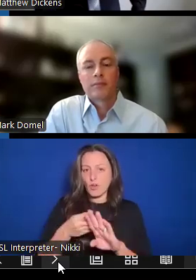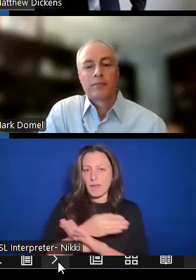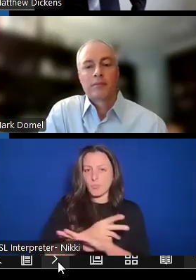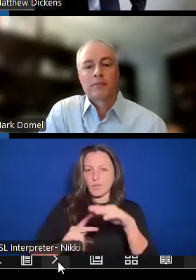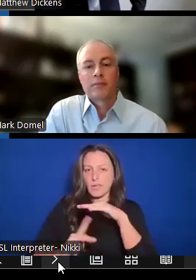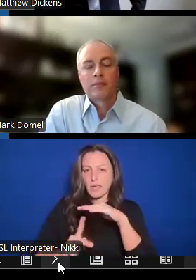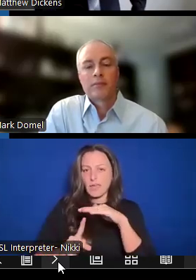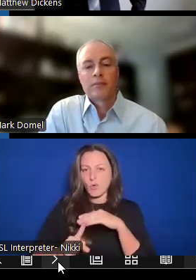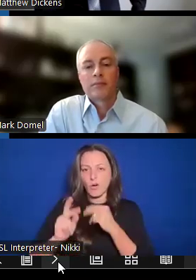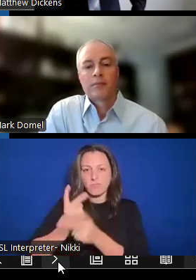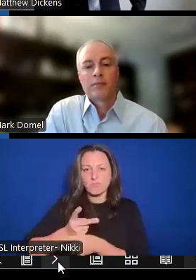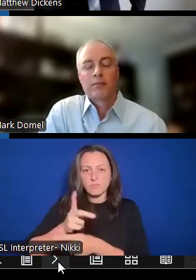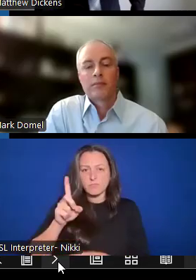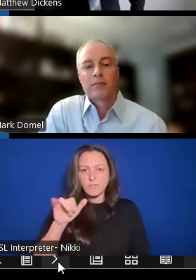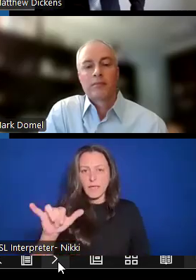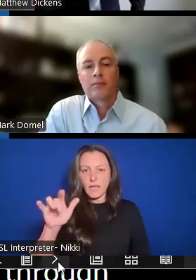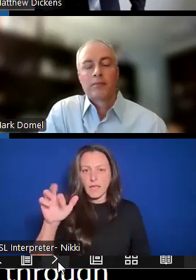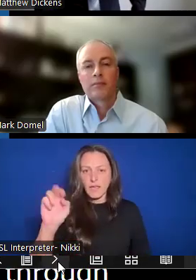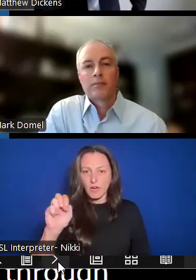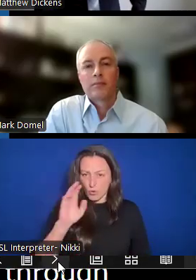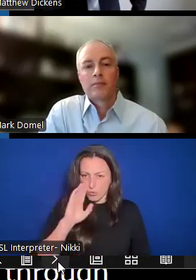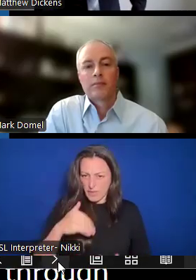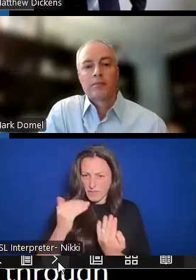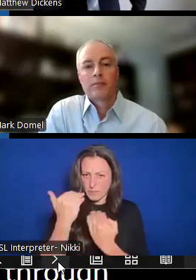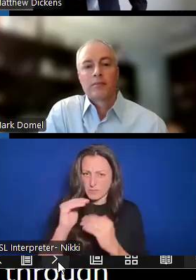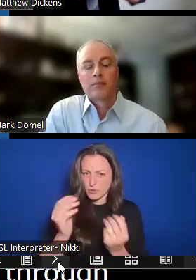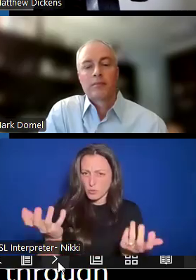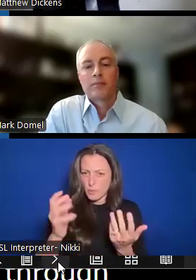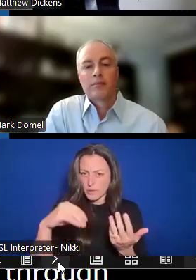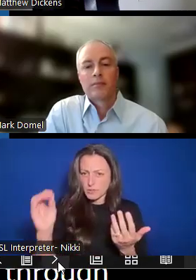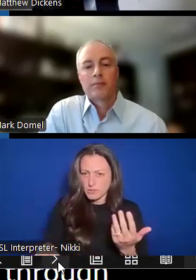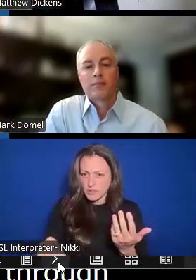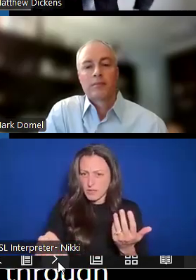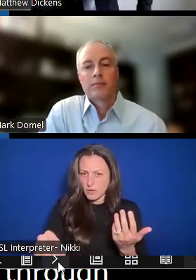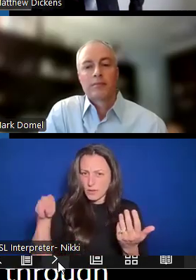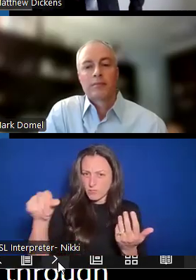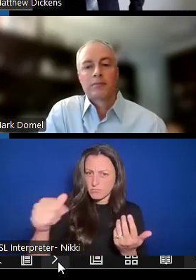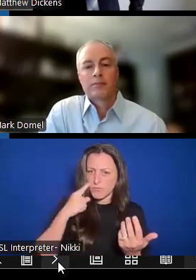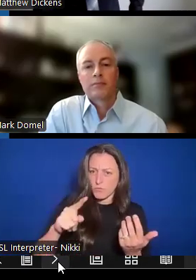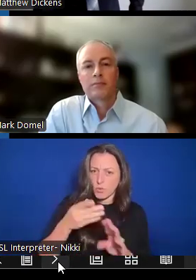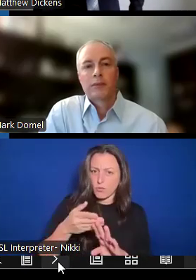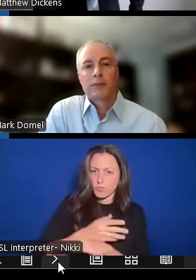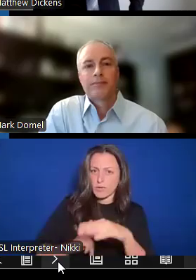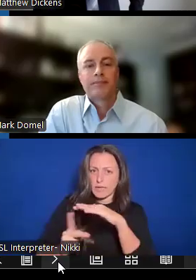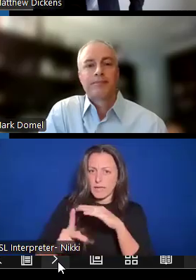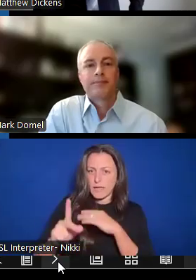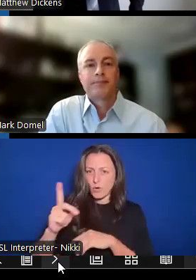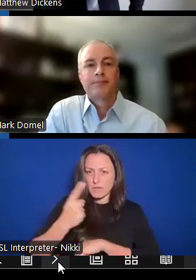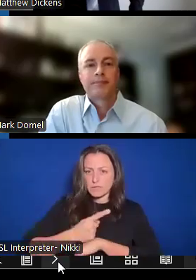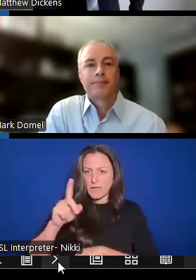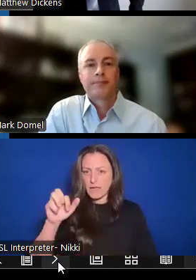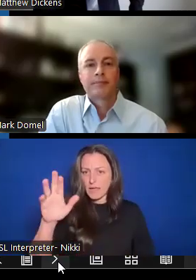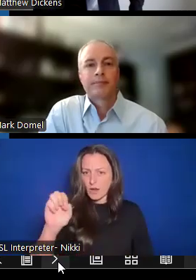centers. Will there be a limitation to what percentages go towards pre-Ks and daycares?